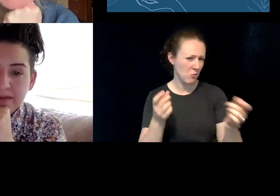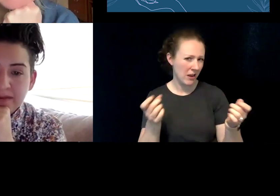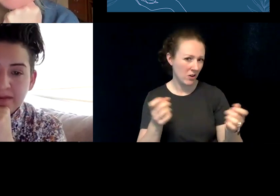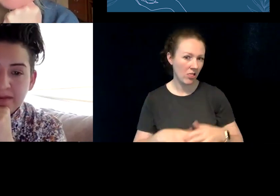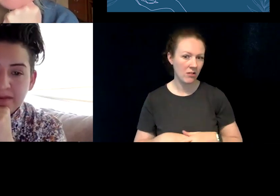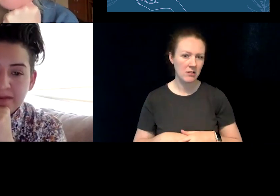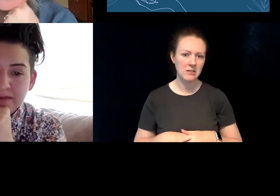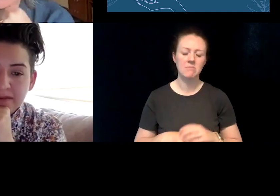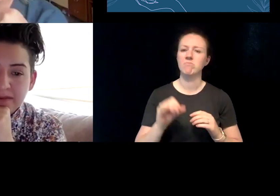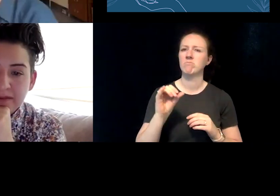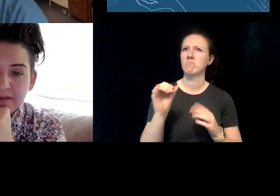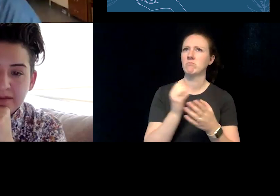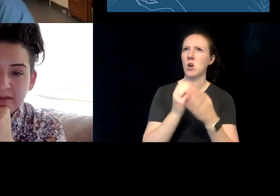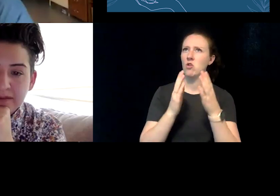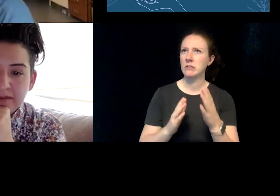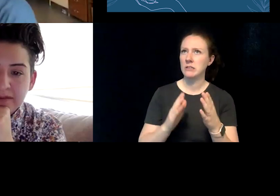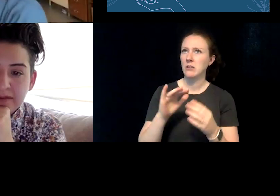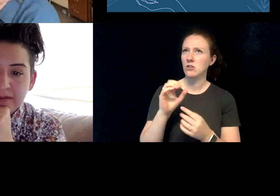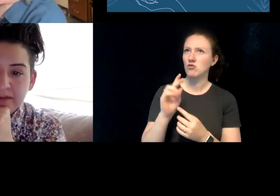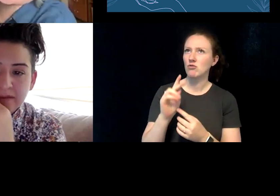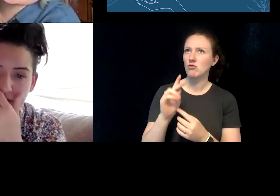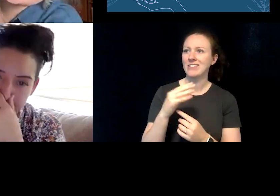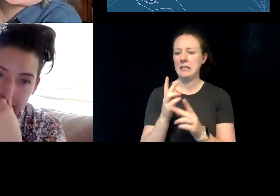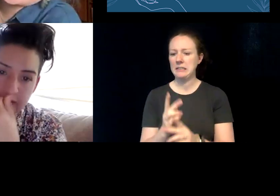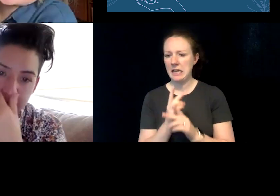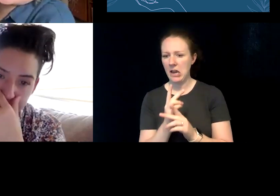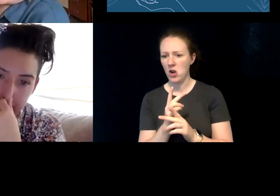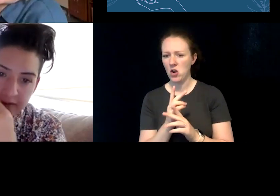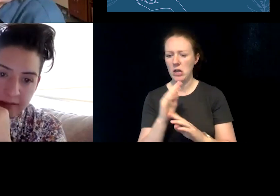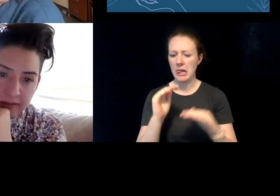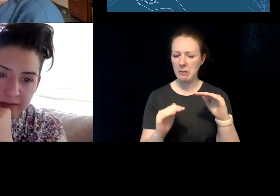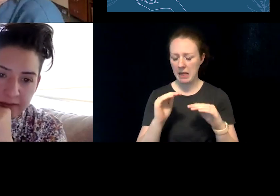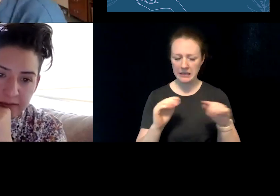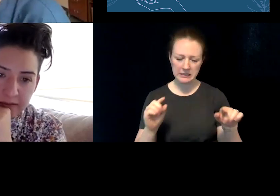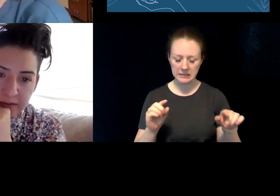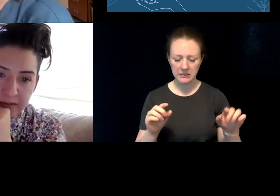Artistic risk and care, balancing those two.